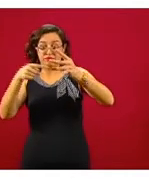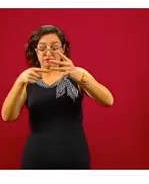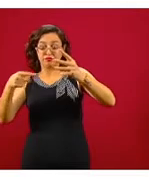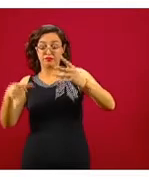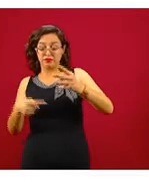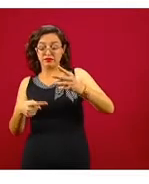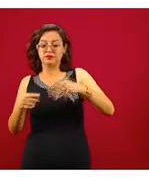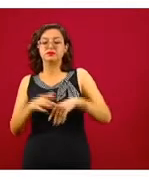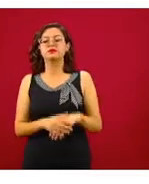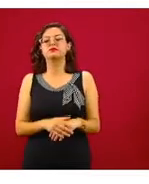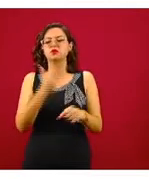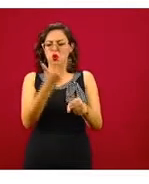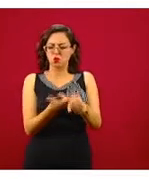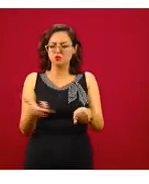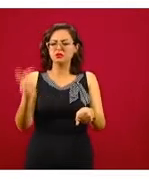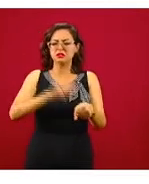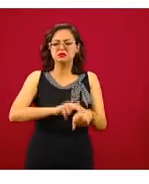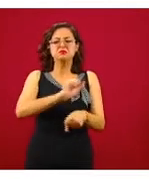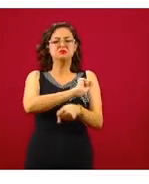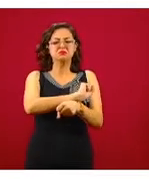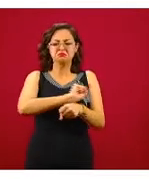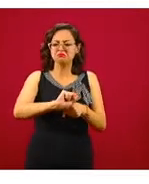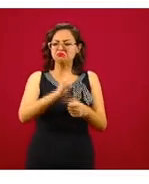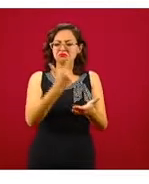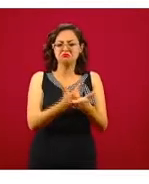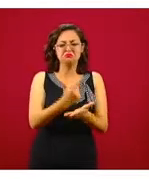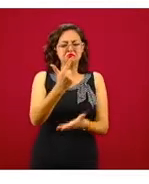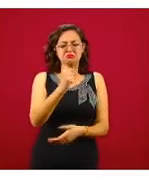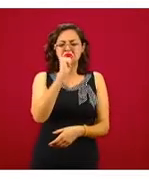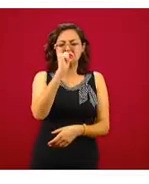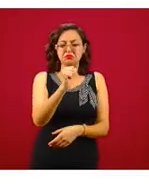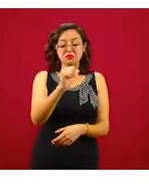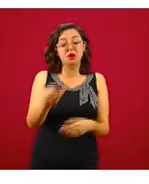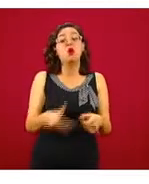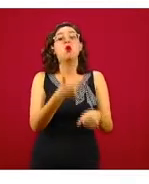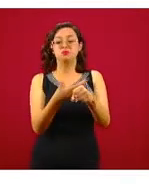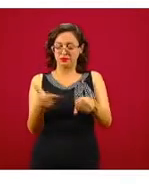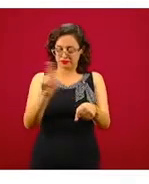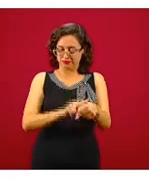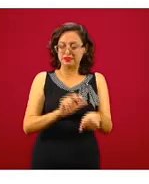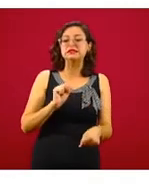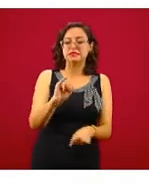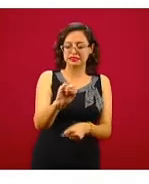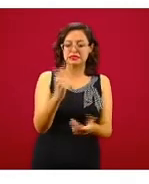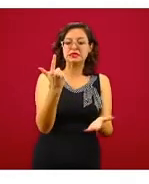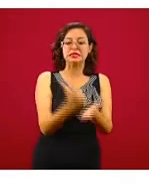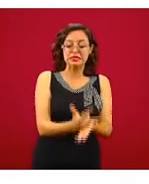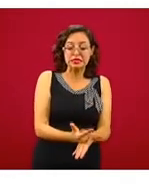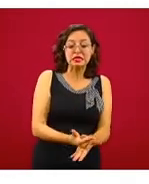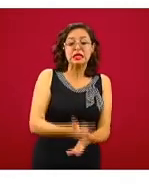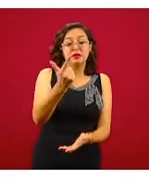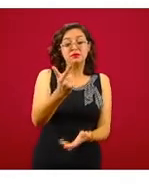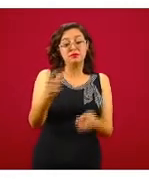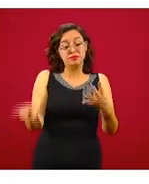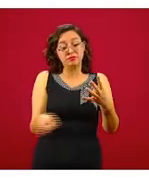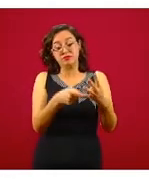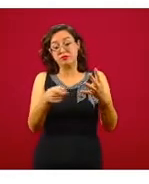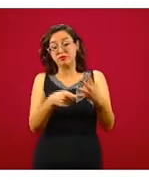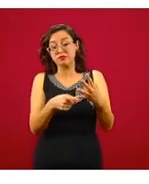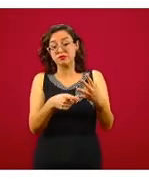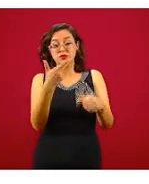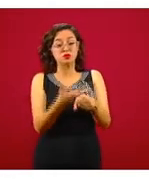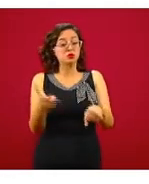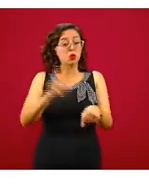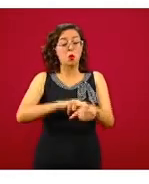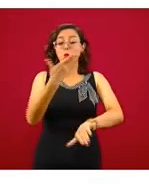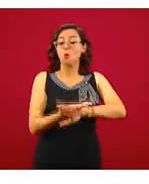the other fatality rates. Then we have the stable hospitalized patients, the severe hospitalized patients, the